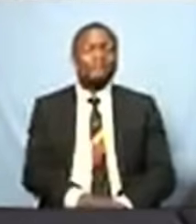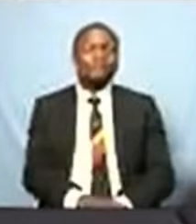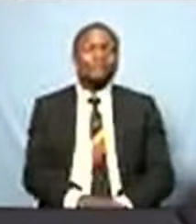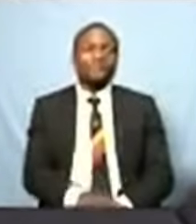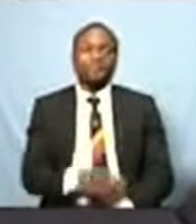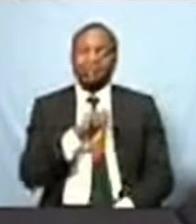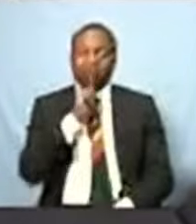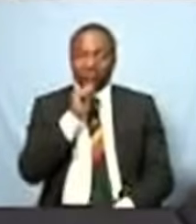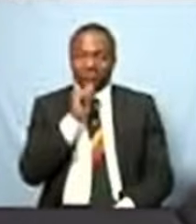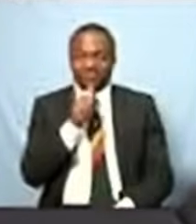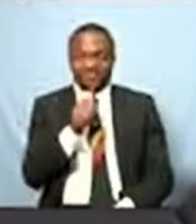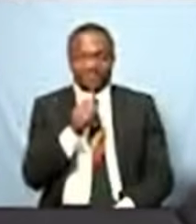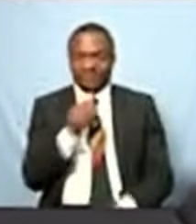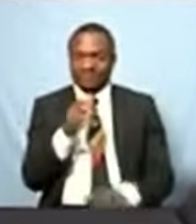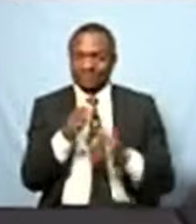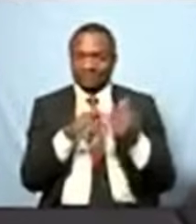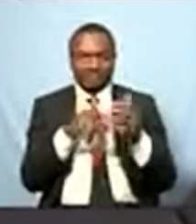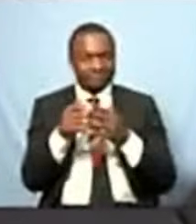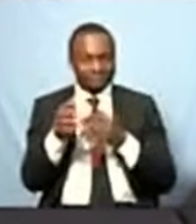not as simple as that.